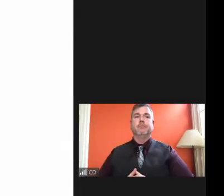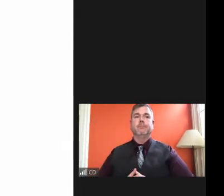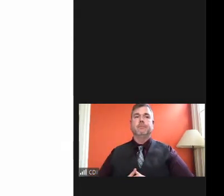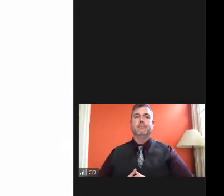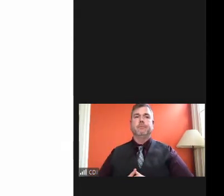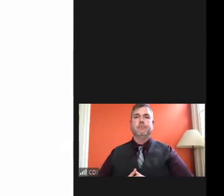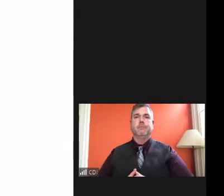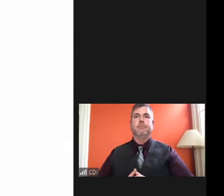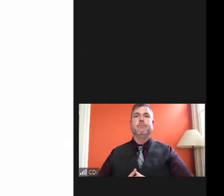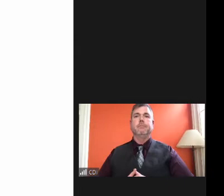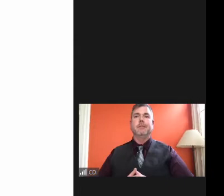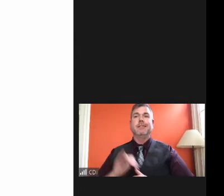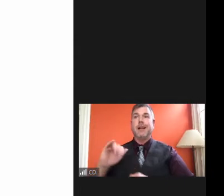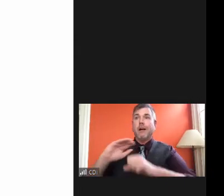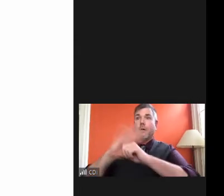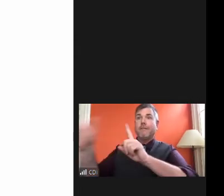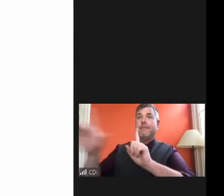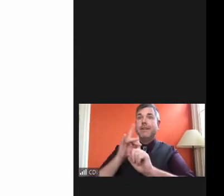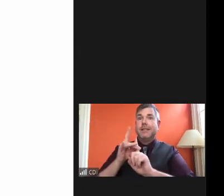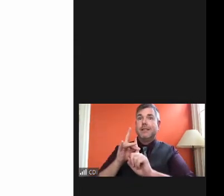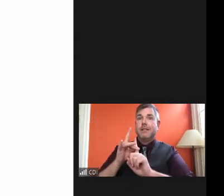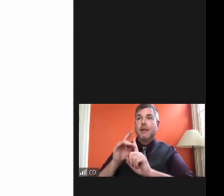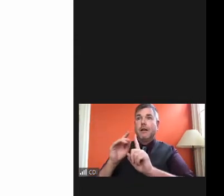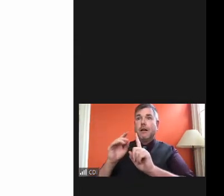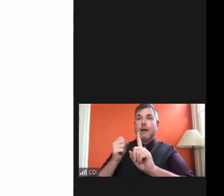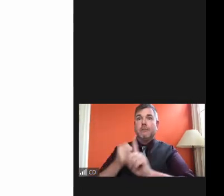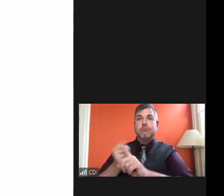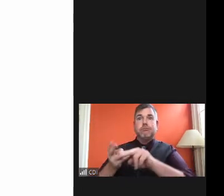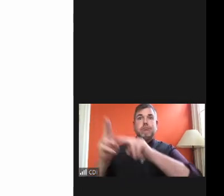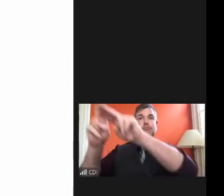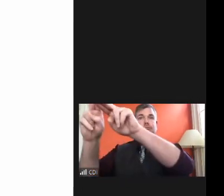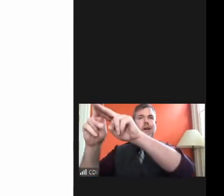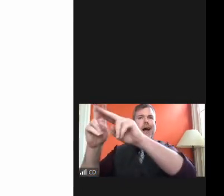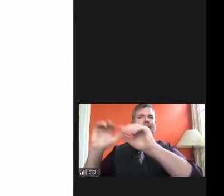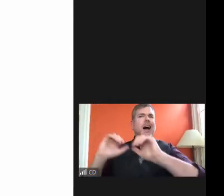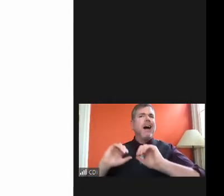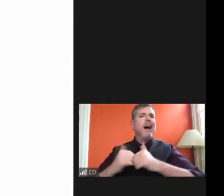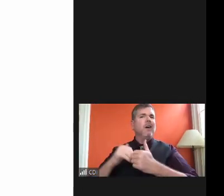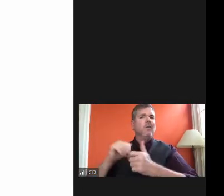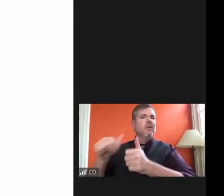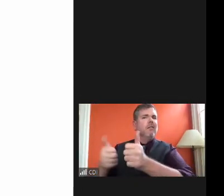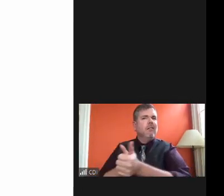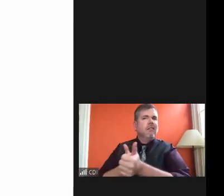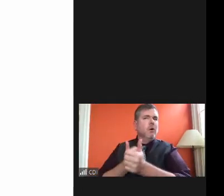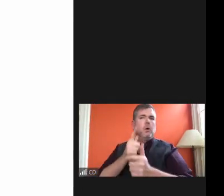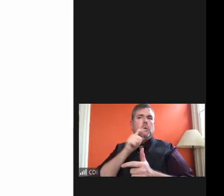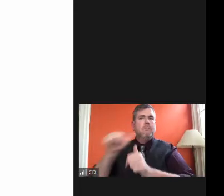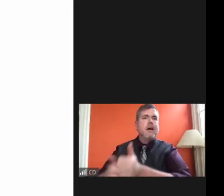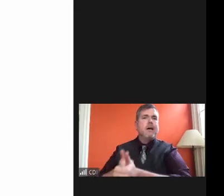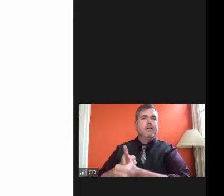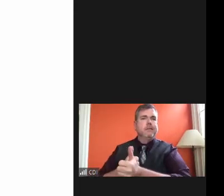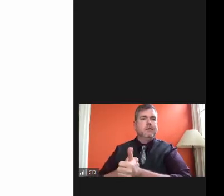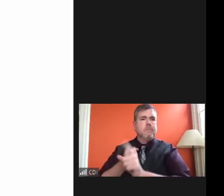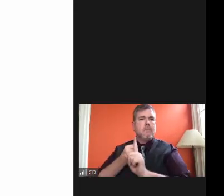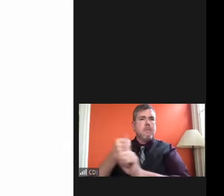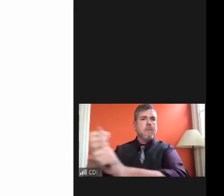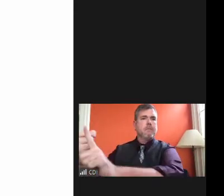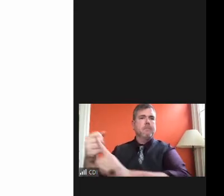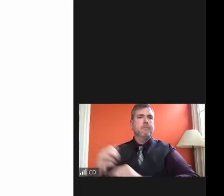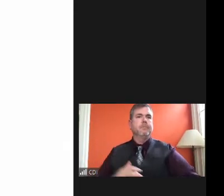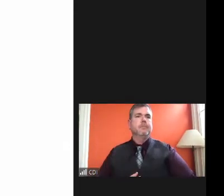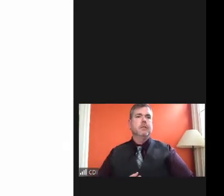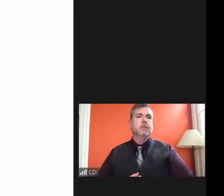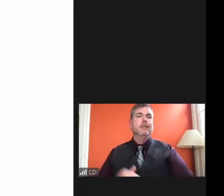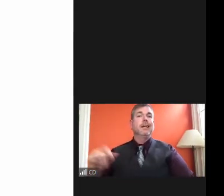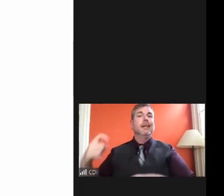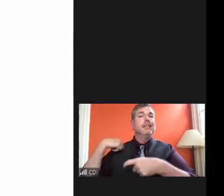household, transmission within the household, a high proportion of people who are asymptomatic or mildly symptomatic. The strategy there